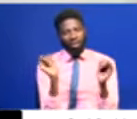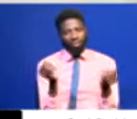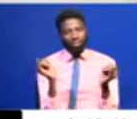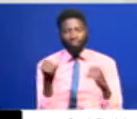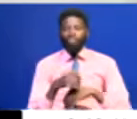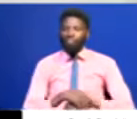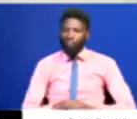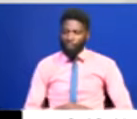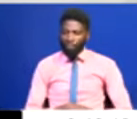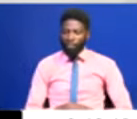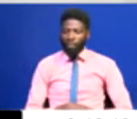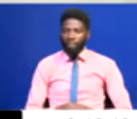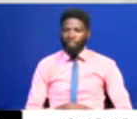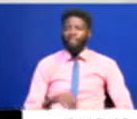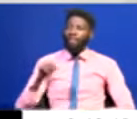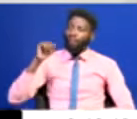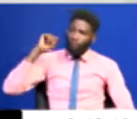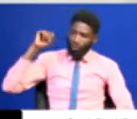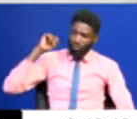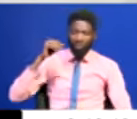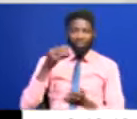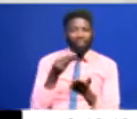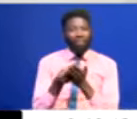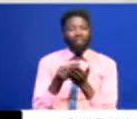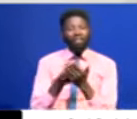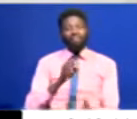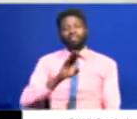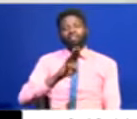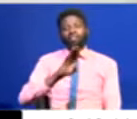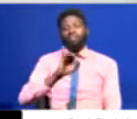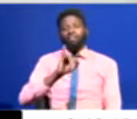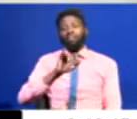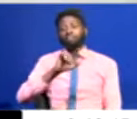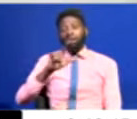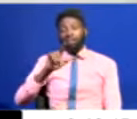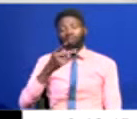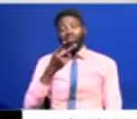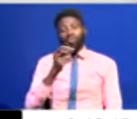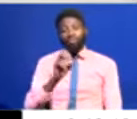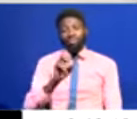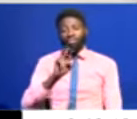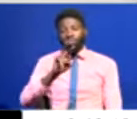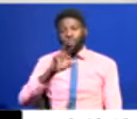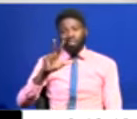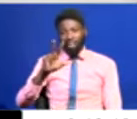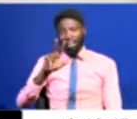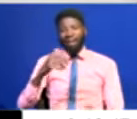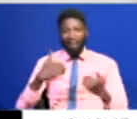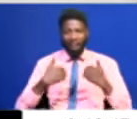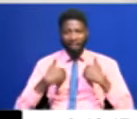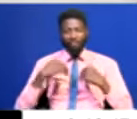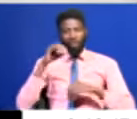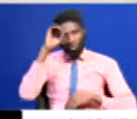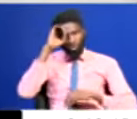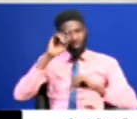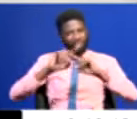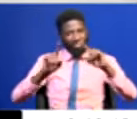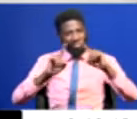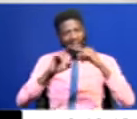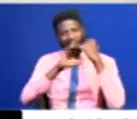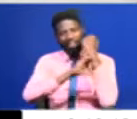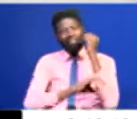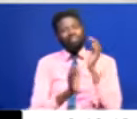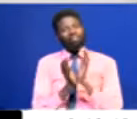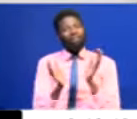Now, on to matters politics. The Finance Bill 2023 continues to elicit mixed reactions across the country. While some